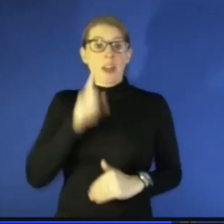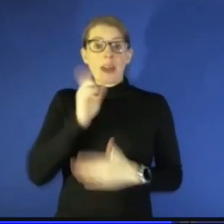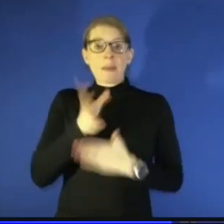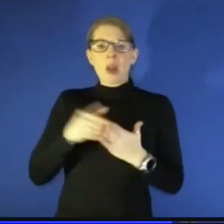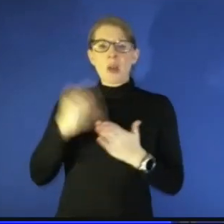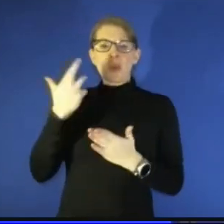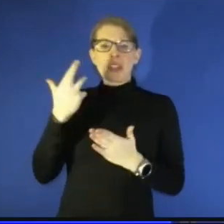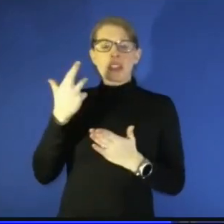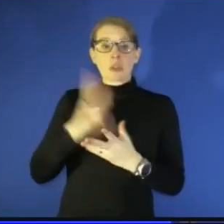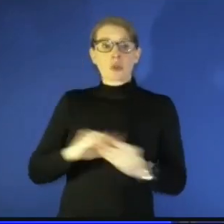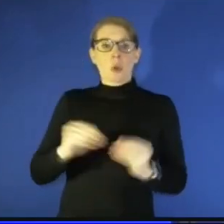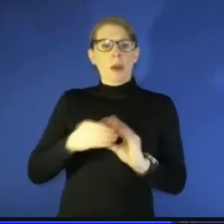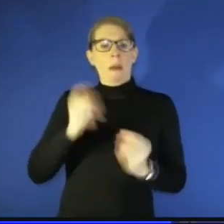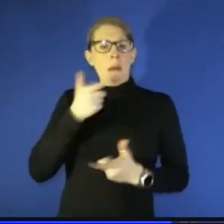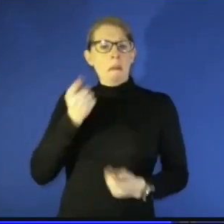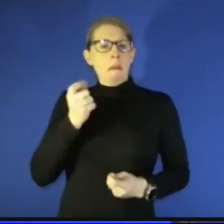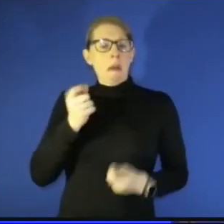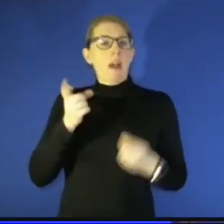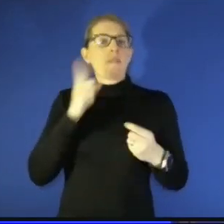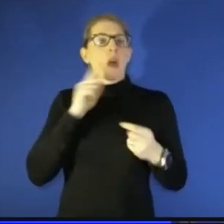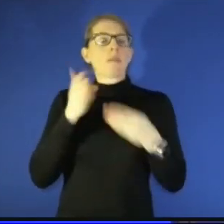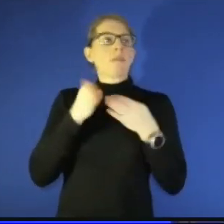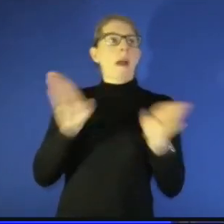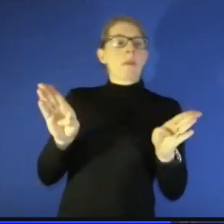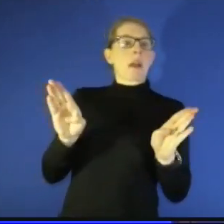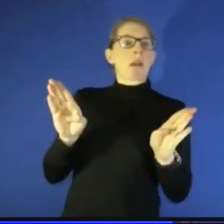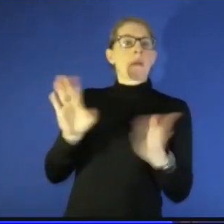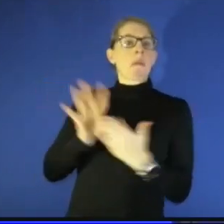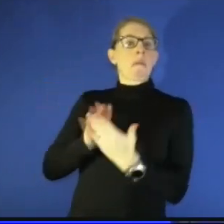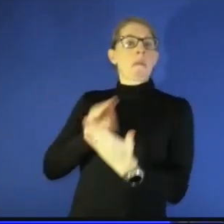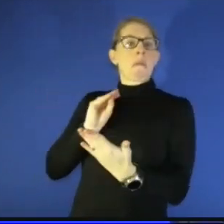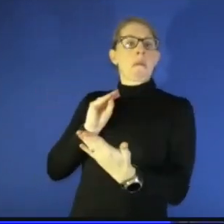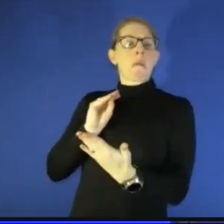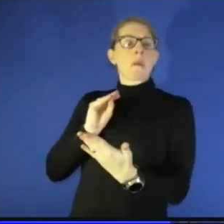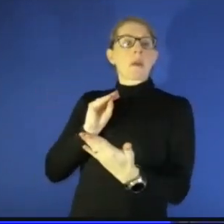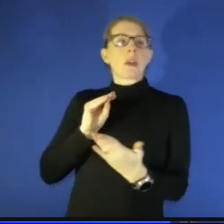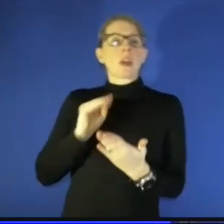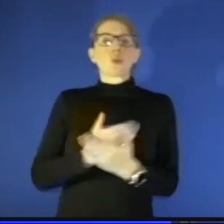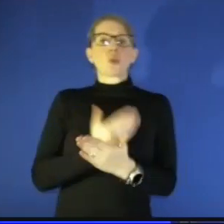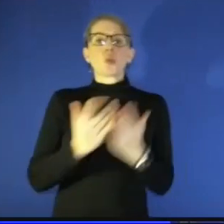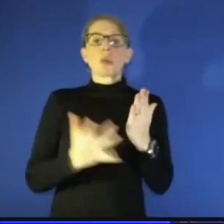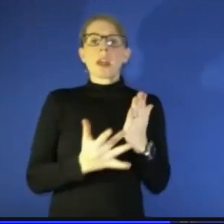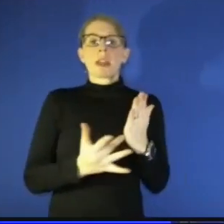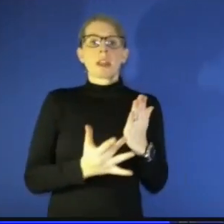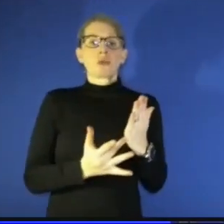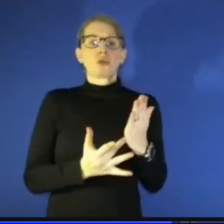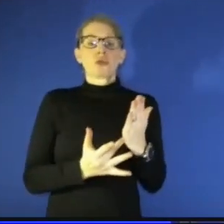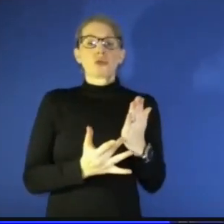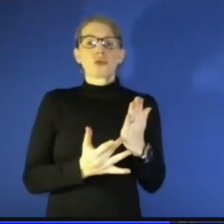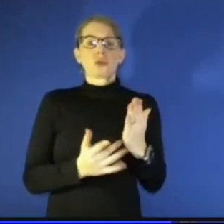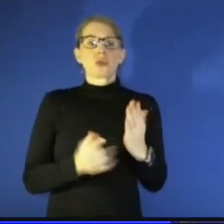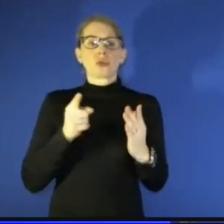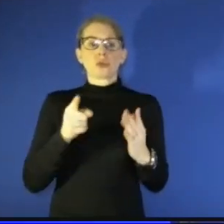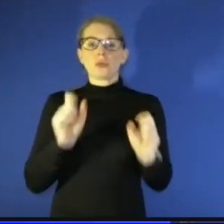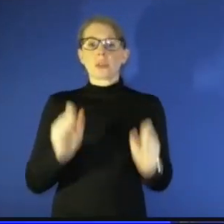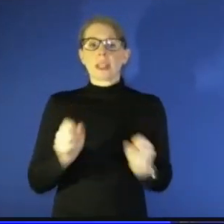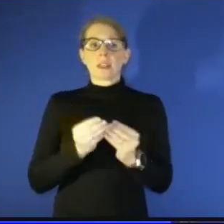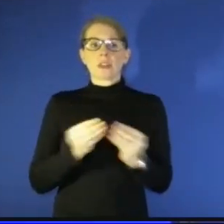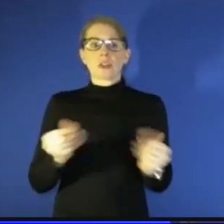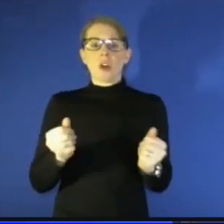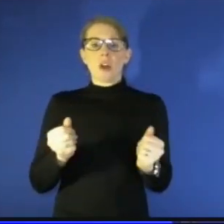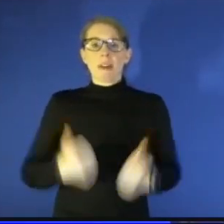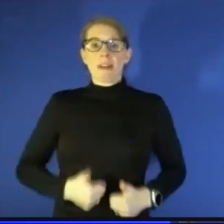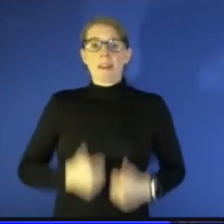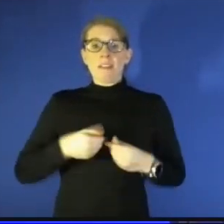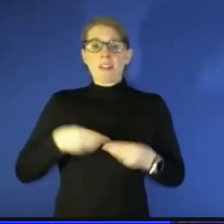so interesting to the public is that with these new technologies, you can solve a life-threatening problem in